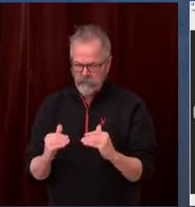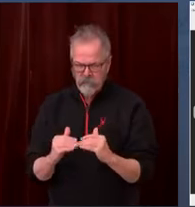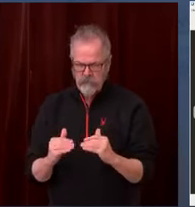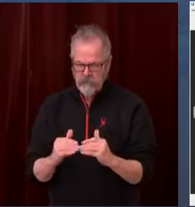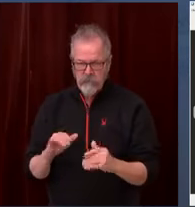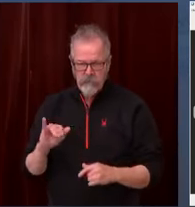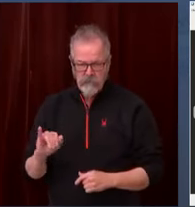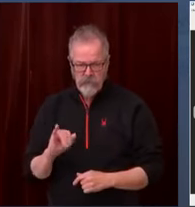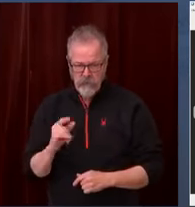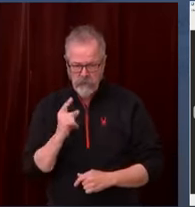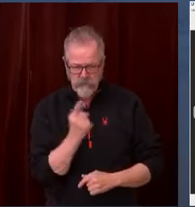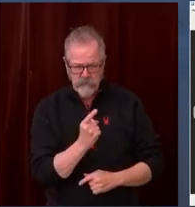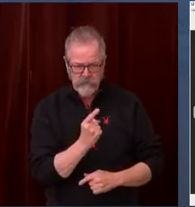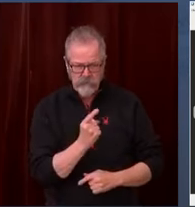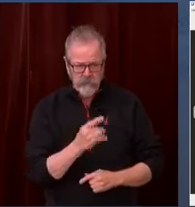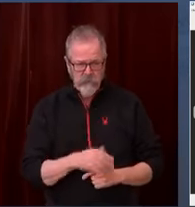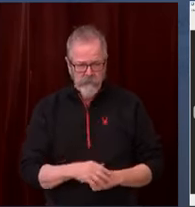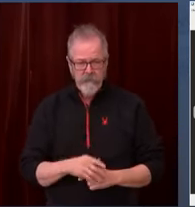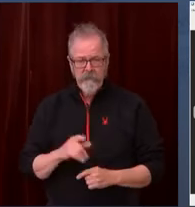credit score, with your driving history.